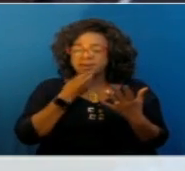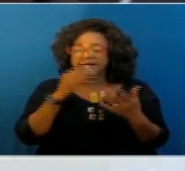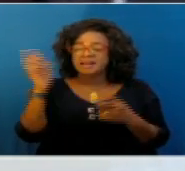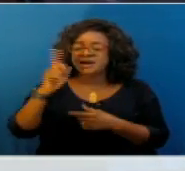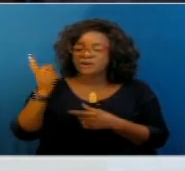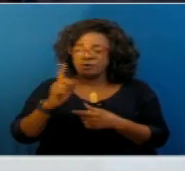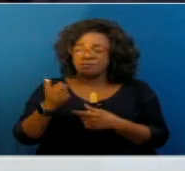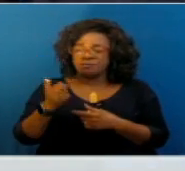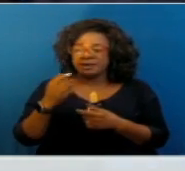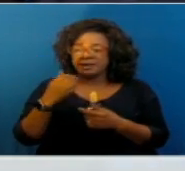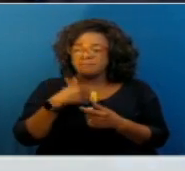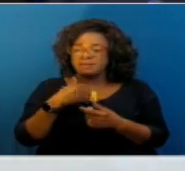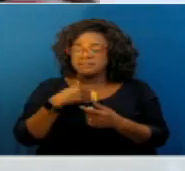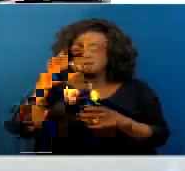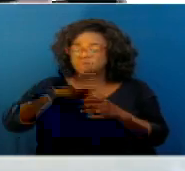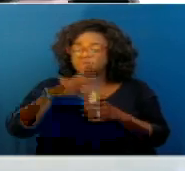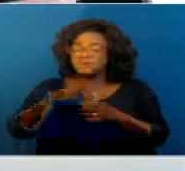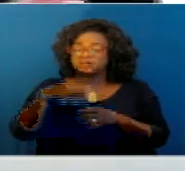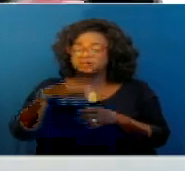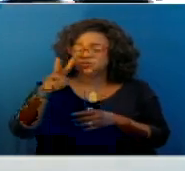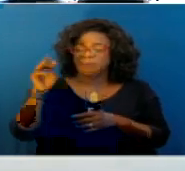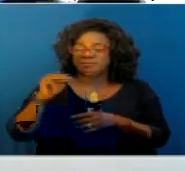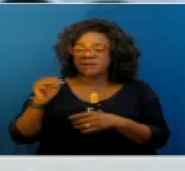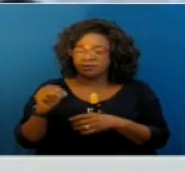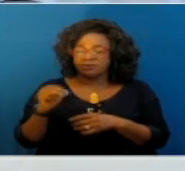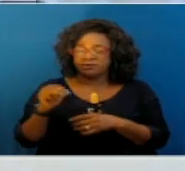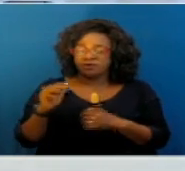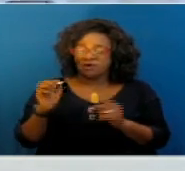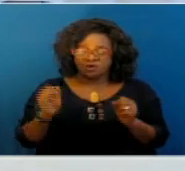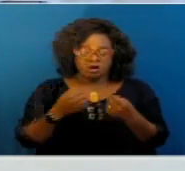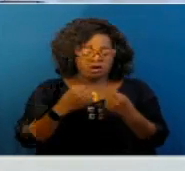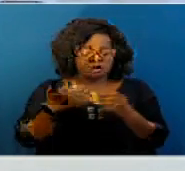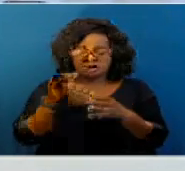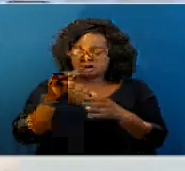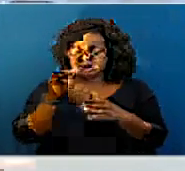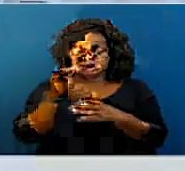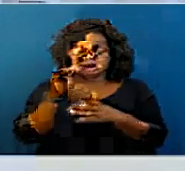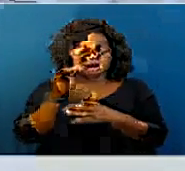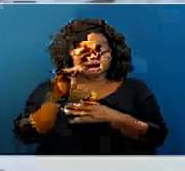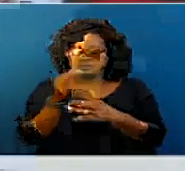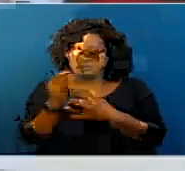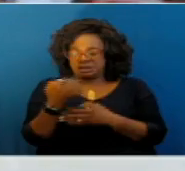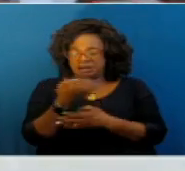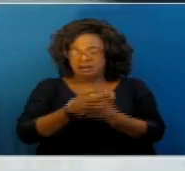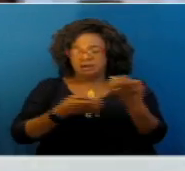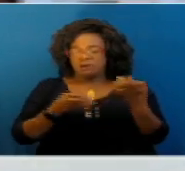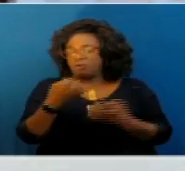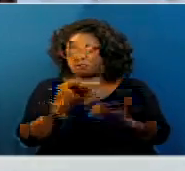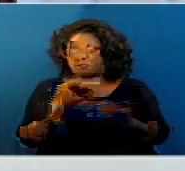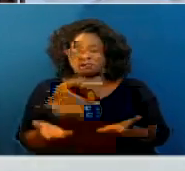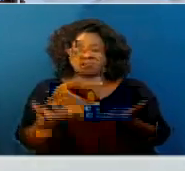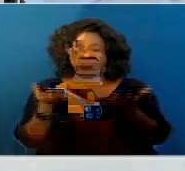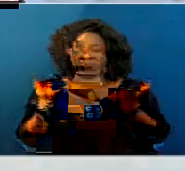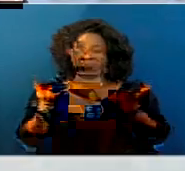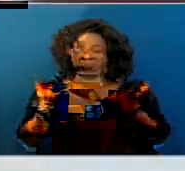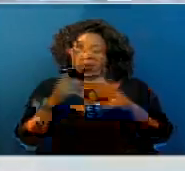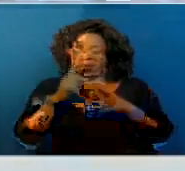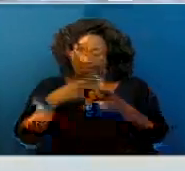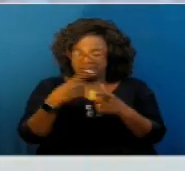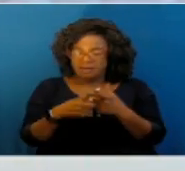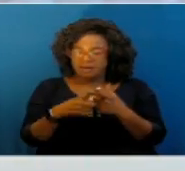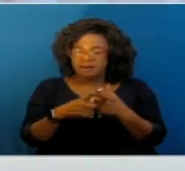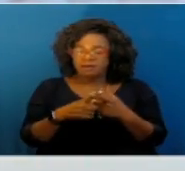Nairobi apate kura milioni mbili. Uwezi kuomba nchi yetu inuliwa kiuchumi,